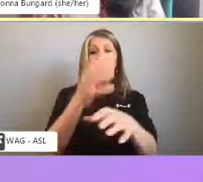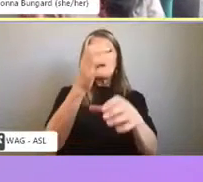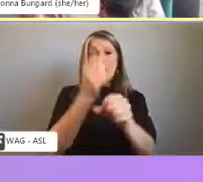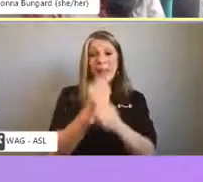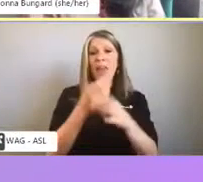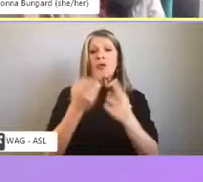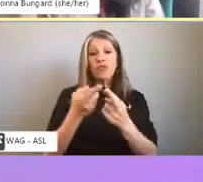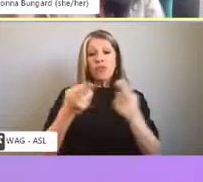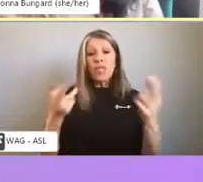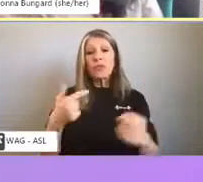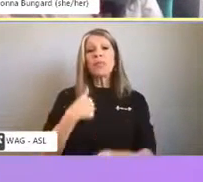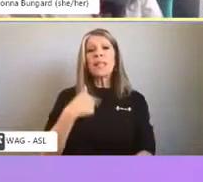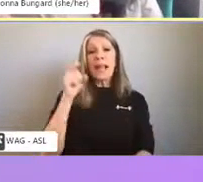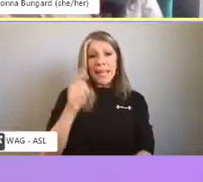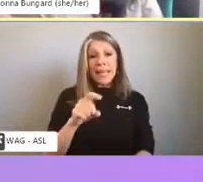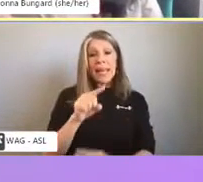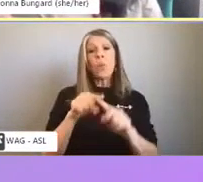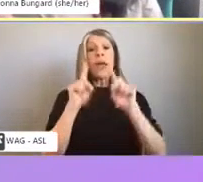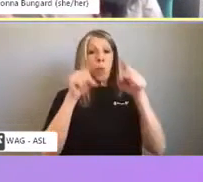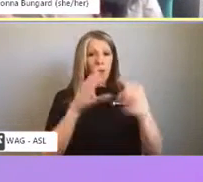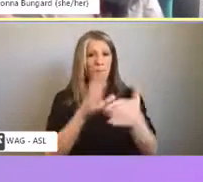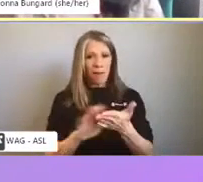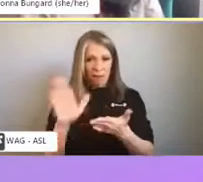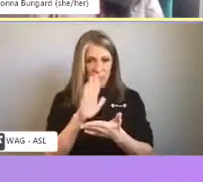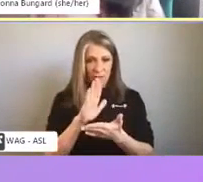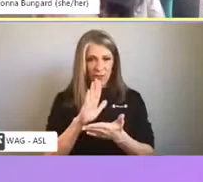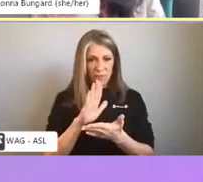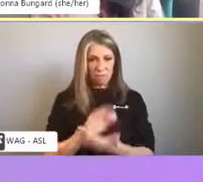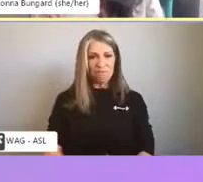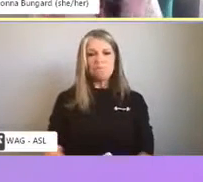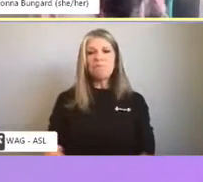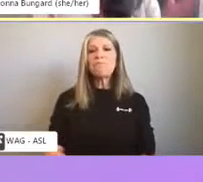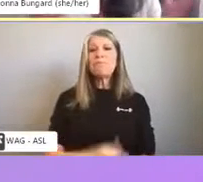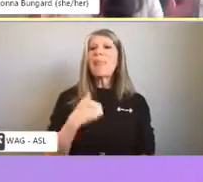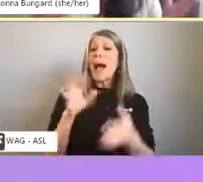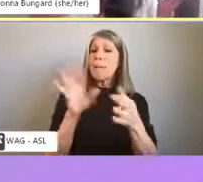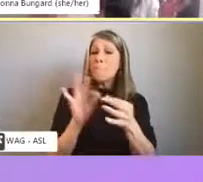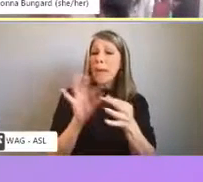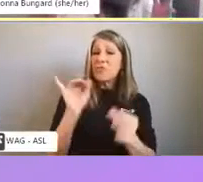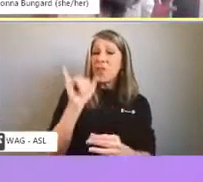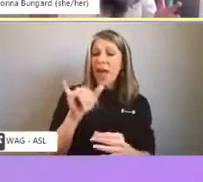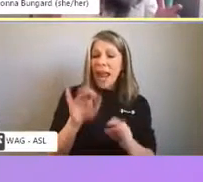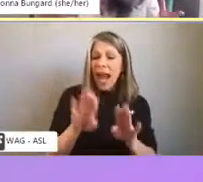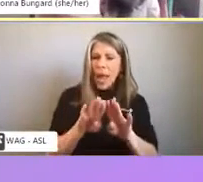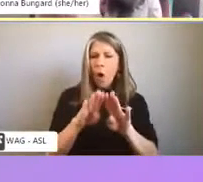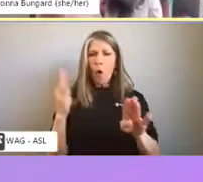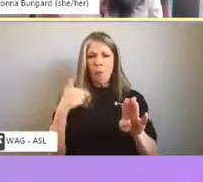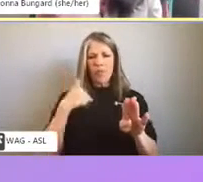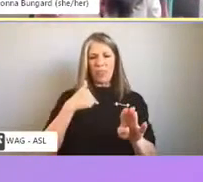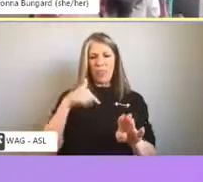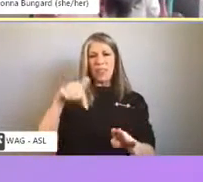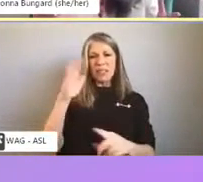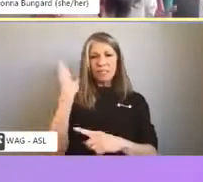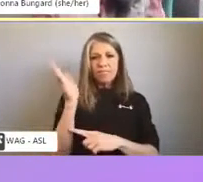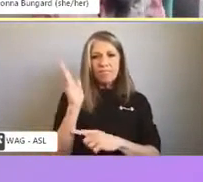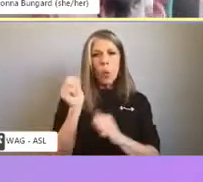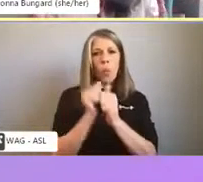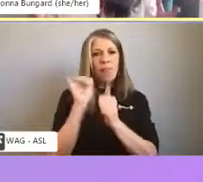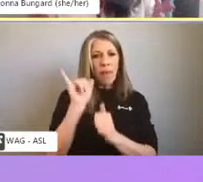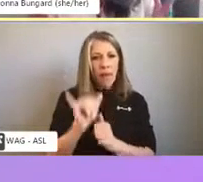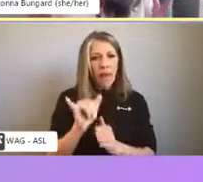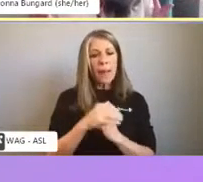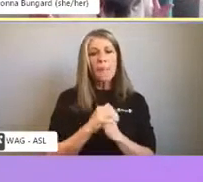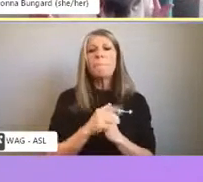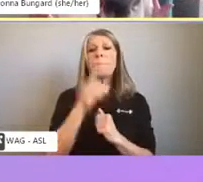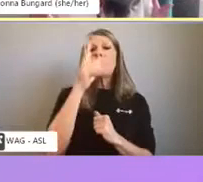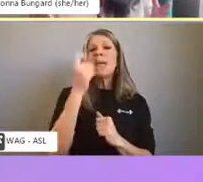resources I needed once I got to college. I mentioned that, and I open our conversation with that because I want